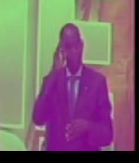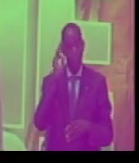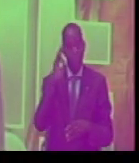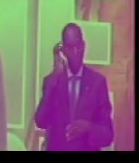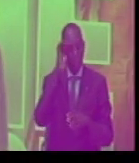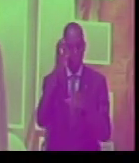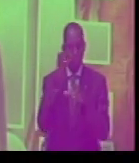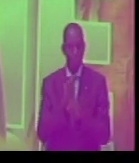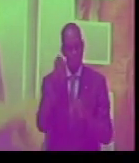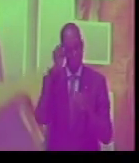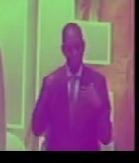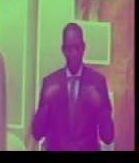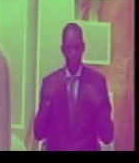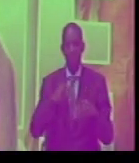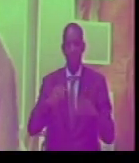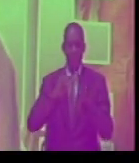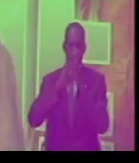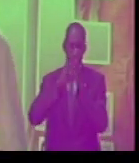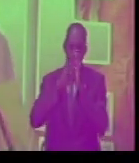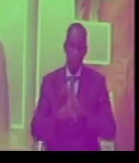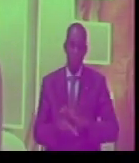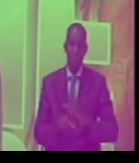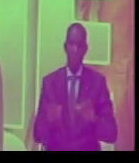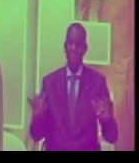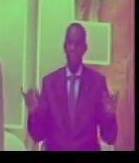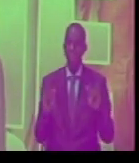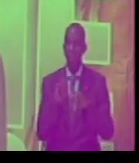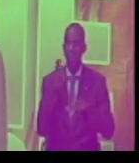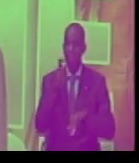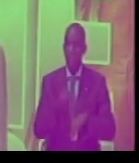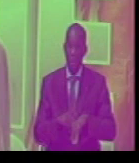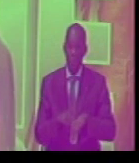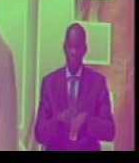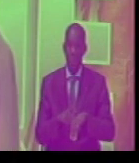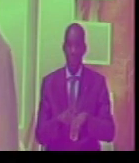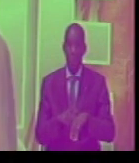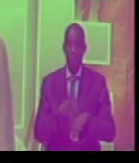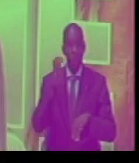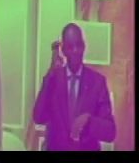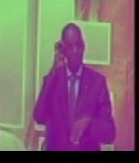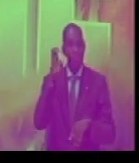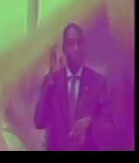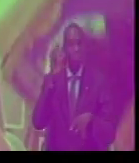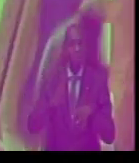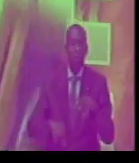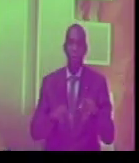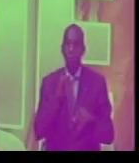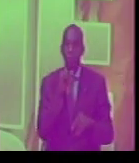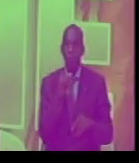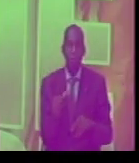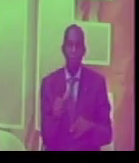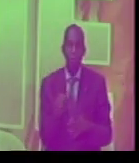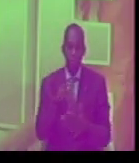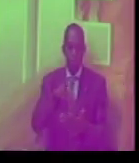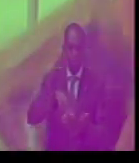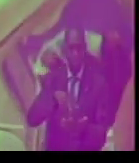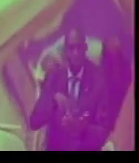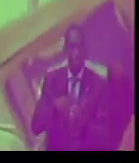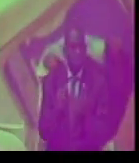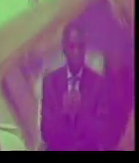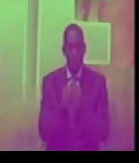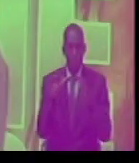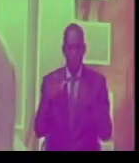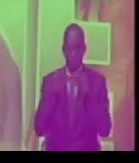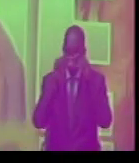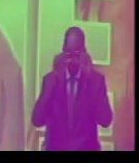preached, and I got my miracle instantly. Praise the Lord. Hallelujah. At the same time, I